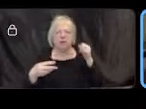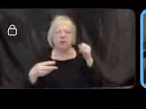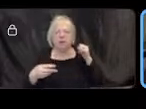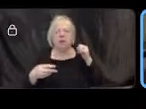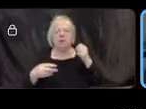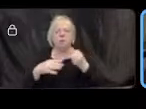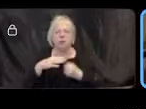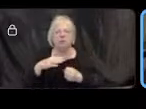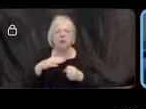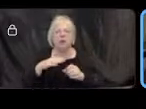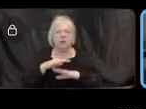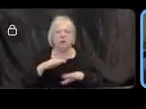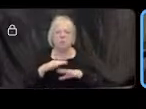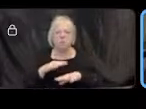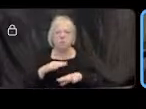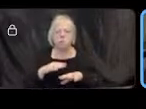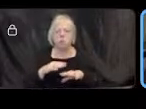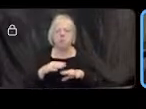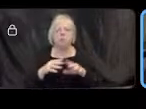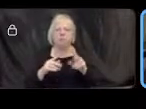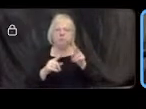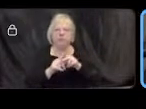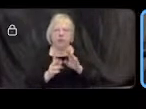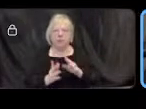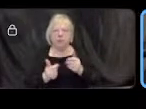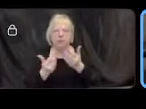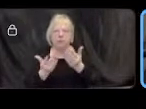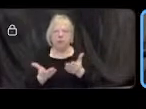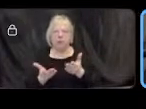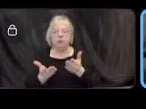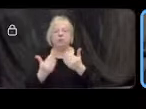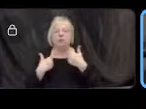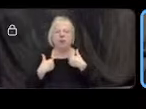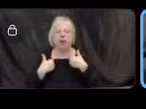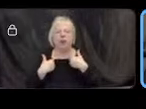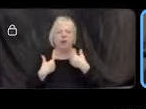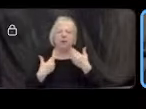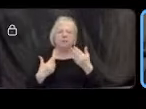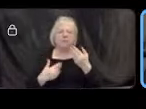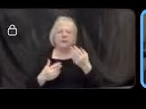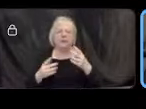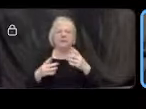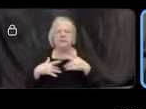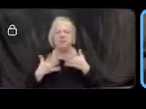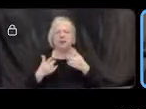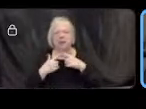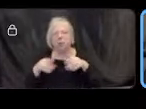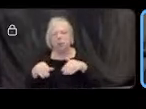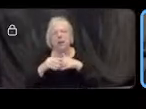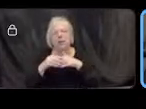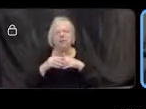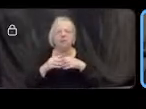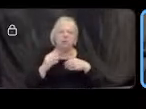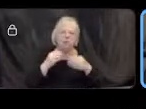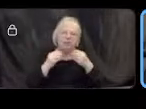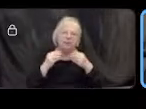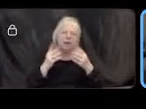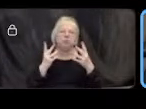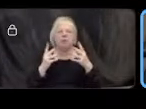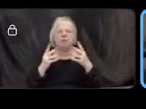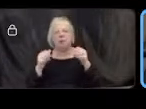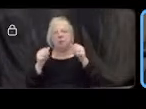south lawn area. The applicant proposes to host events such as weddings, receptions, birthday